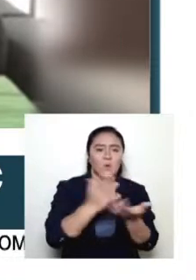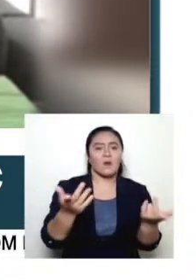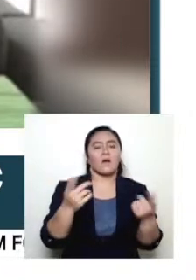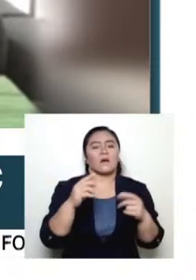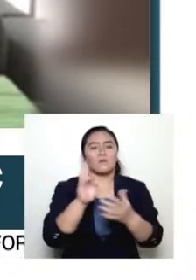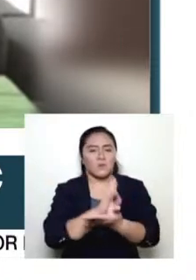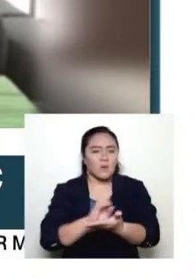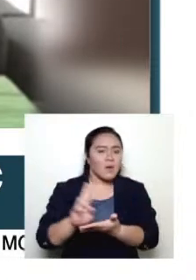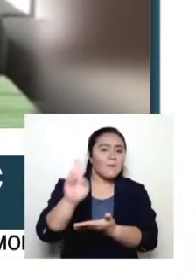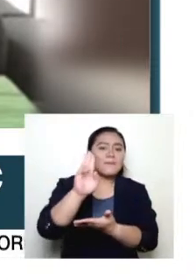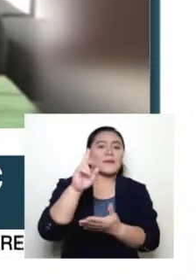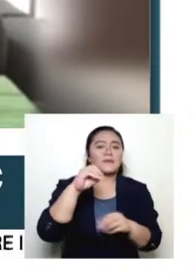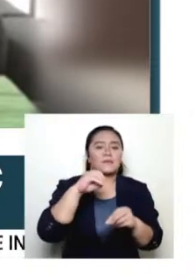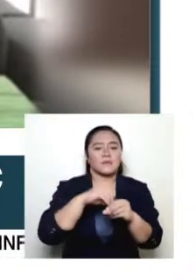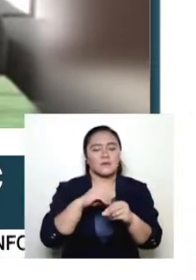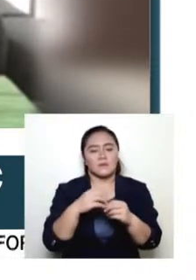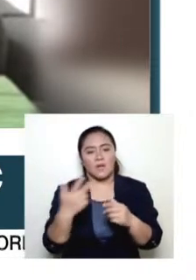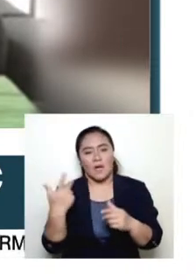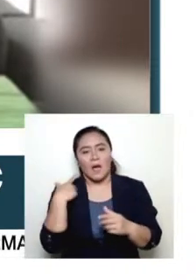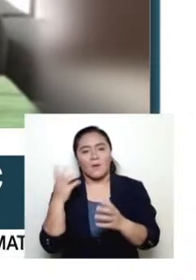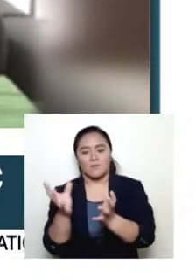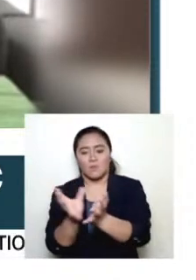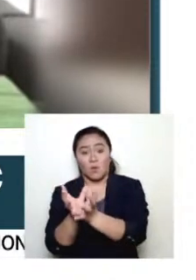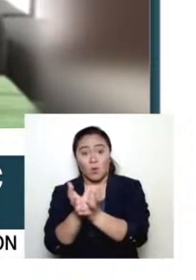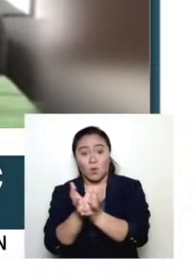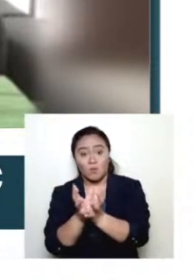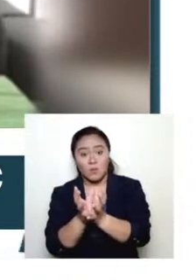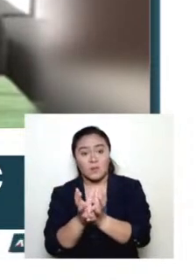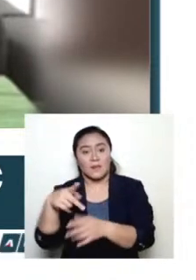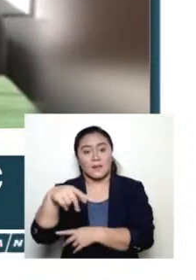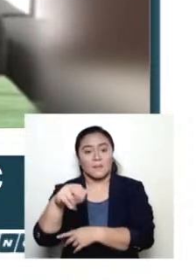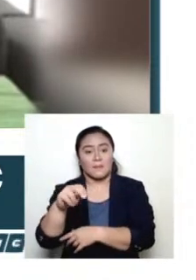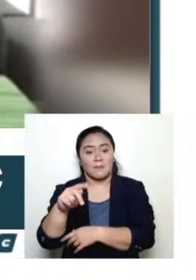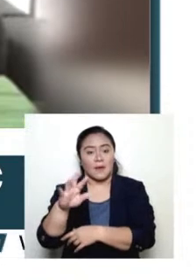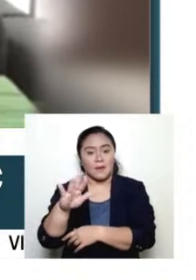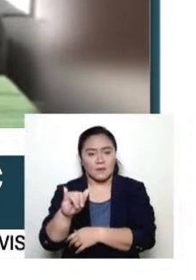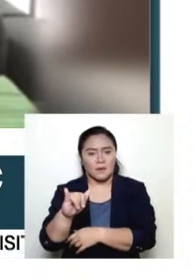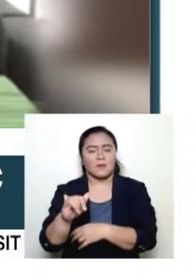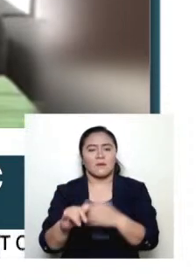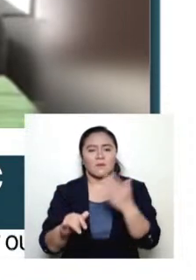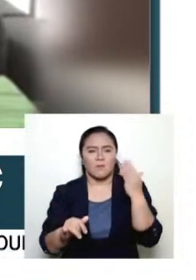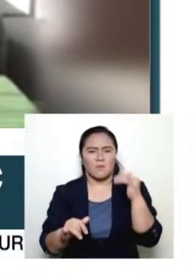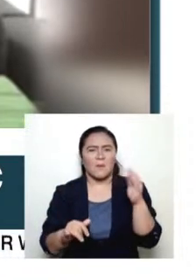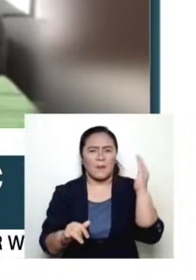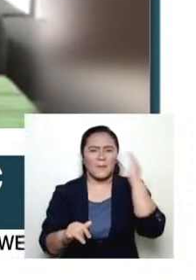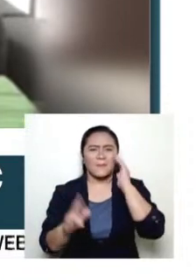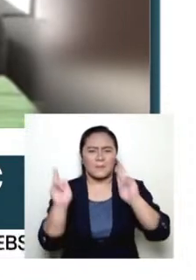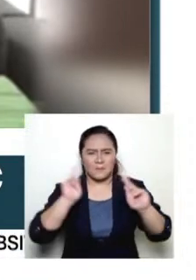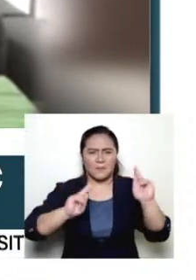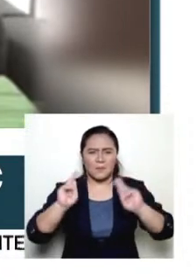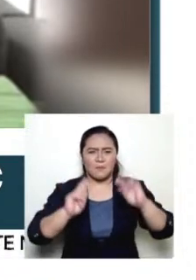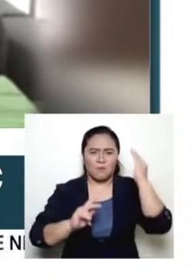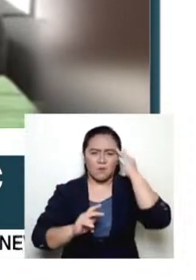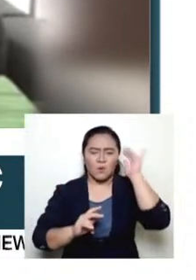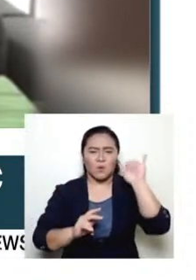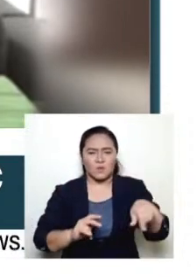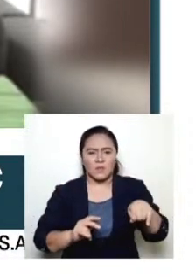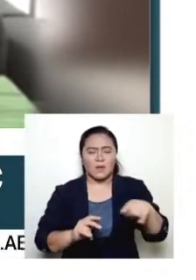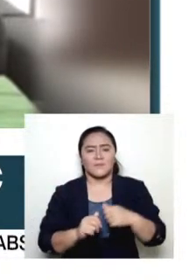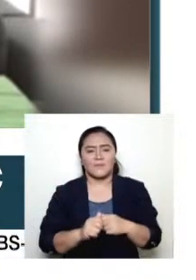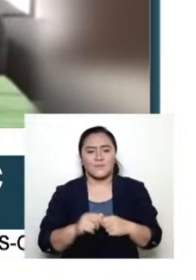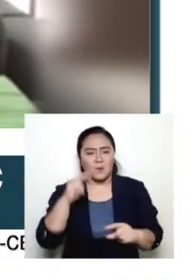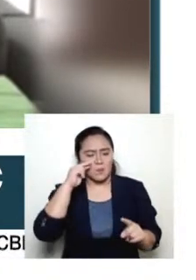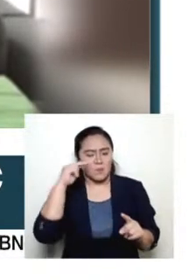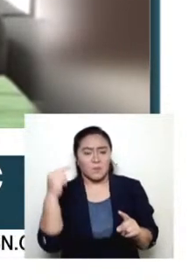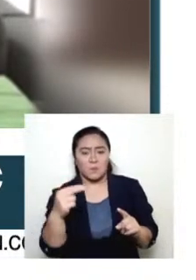community pantry, Carmina. So, alam na ng taong bayan yan. And I think, yung taong bayan, tinignan naman talaga nila